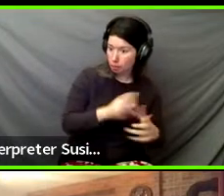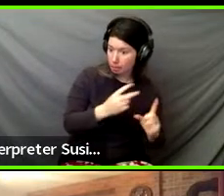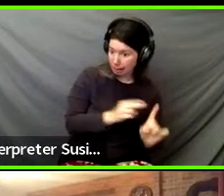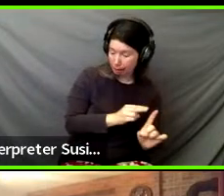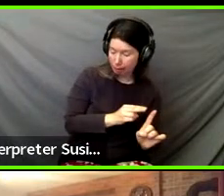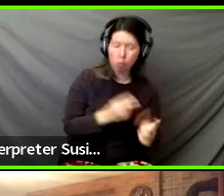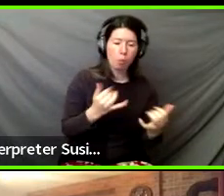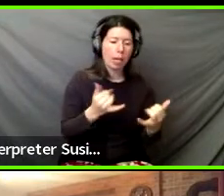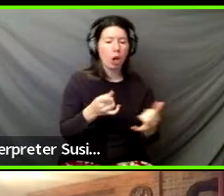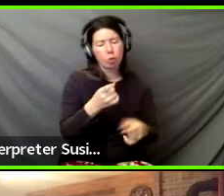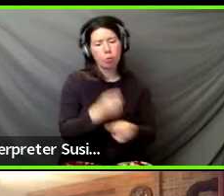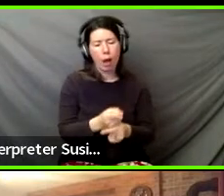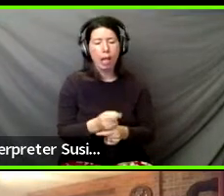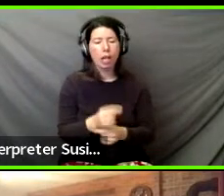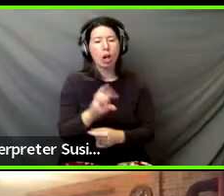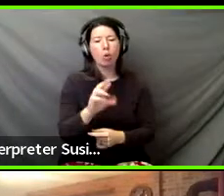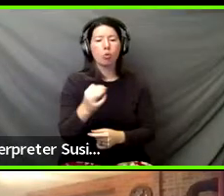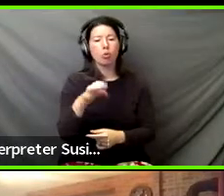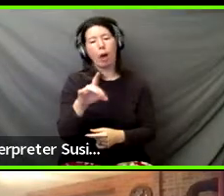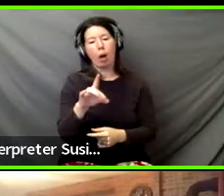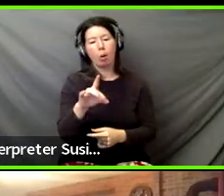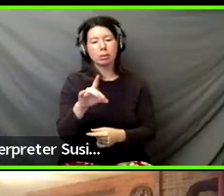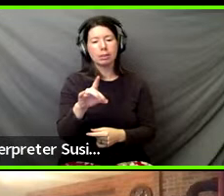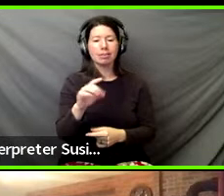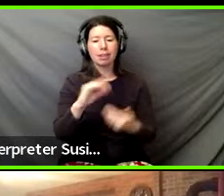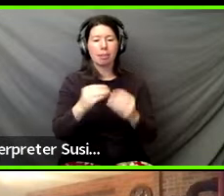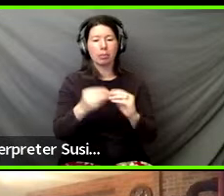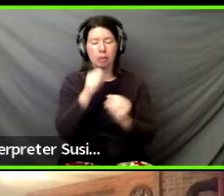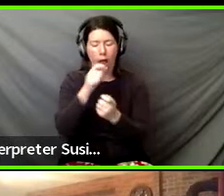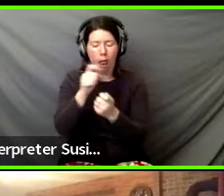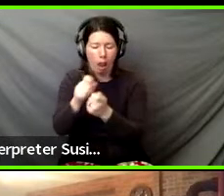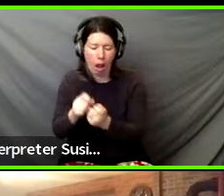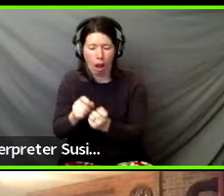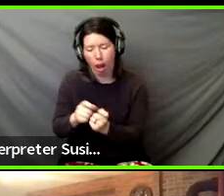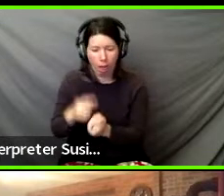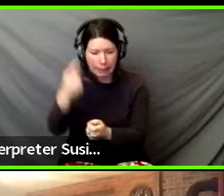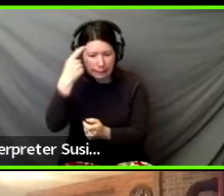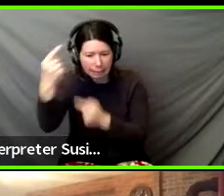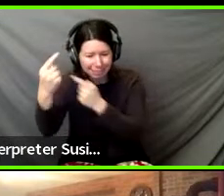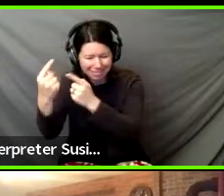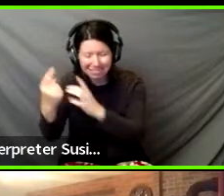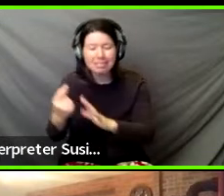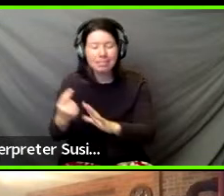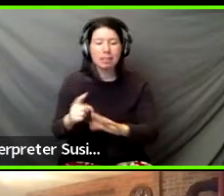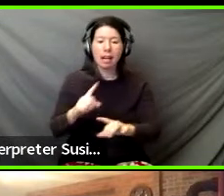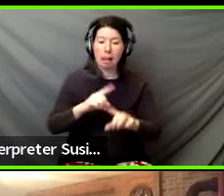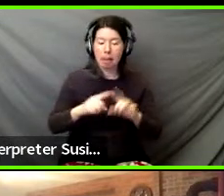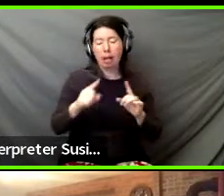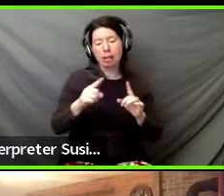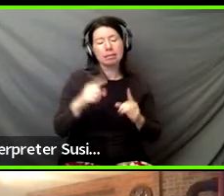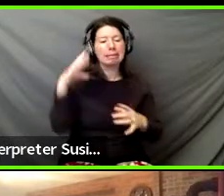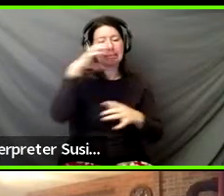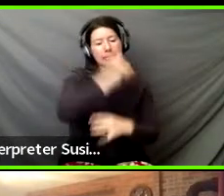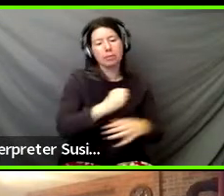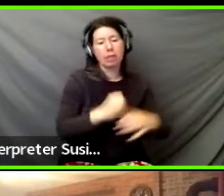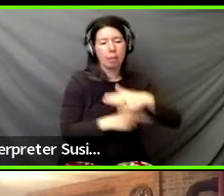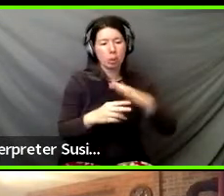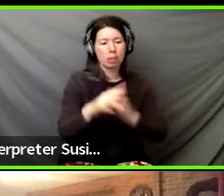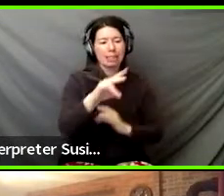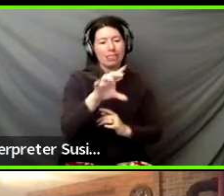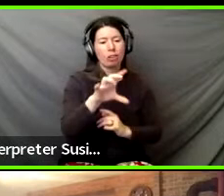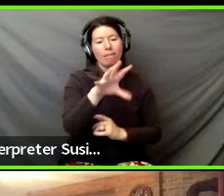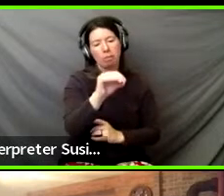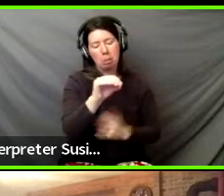right now because, like, the example I'll give is we submitted the bridge grant at 750, and the expectation was we were going